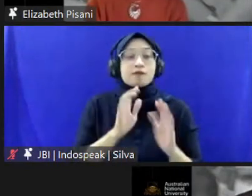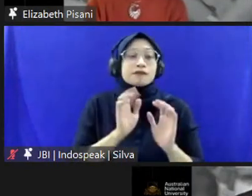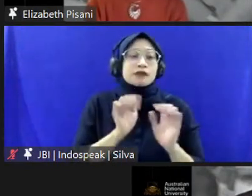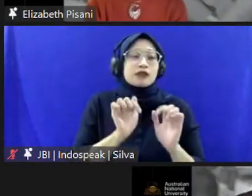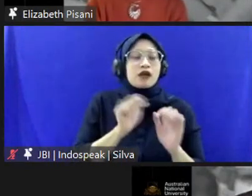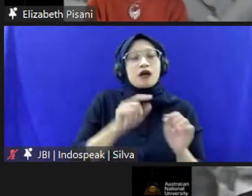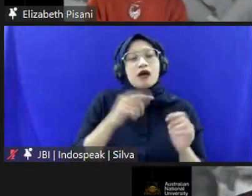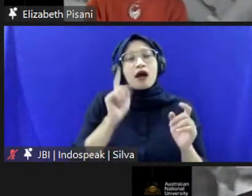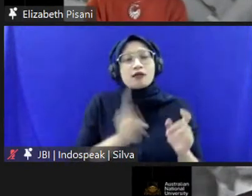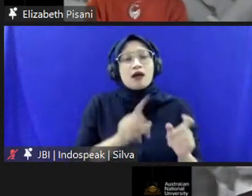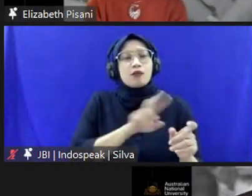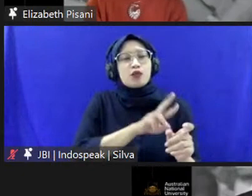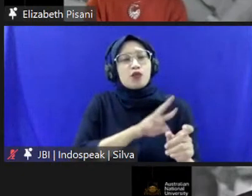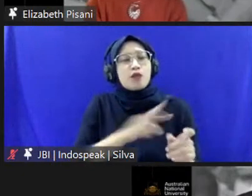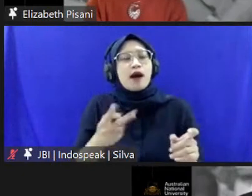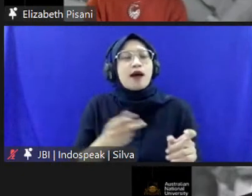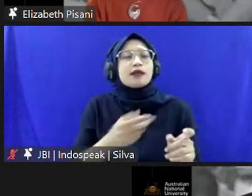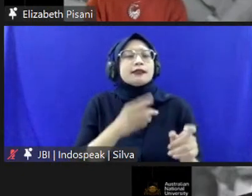the